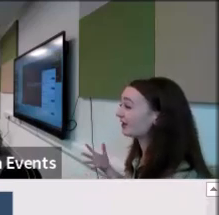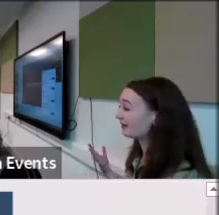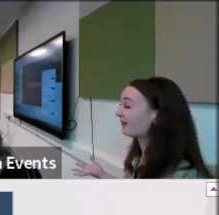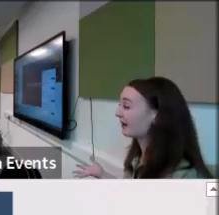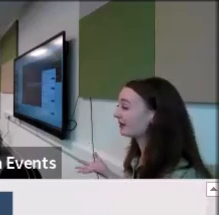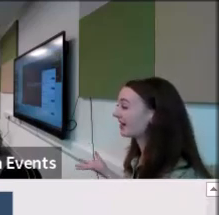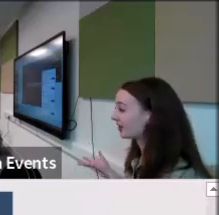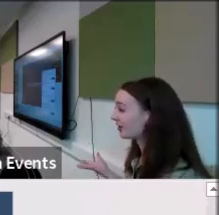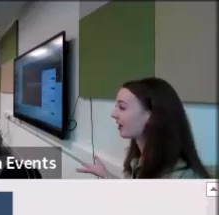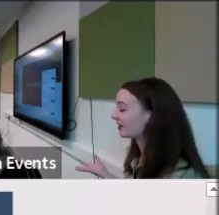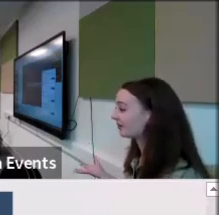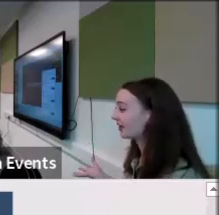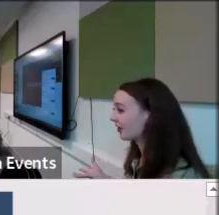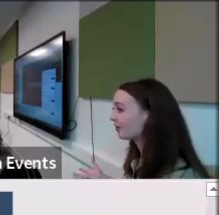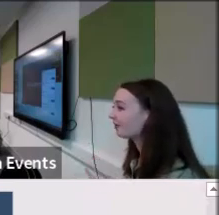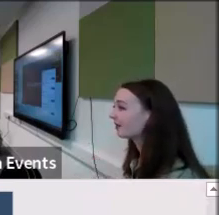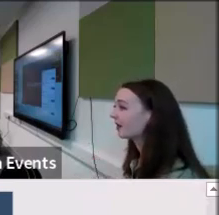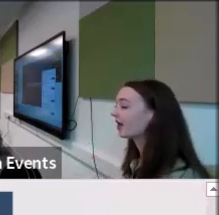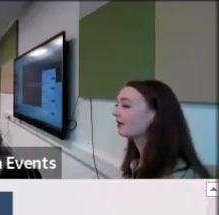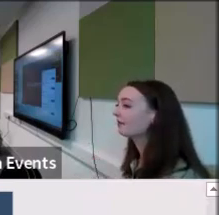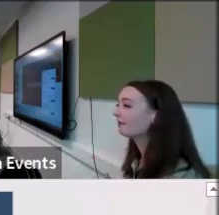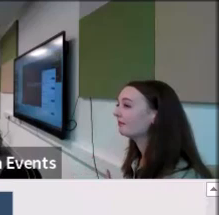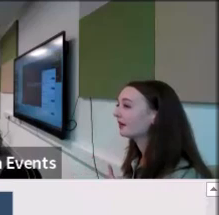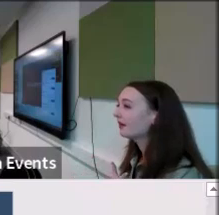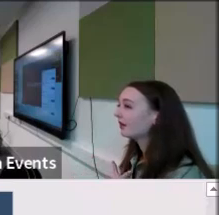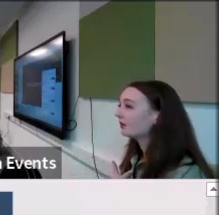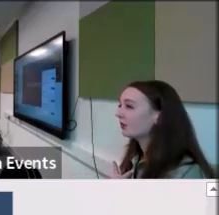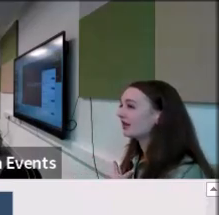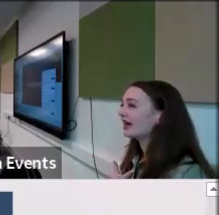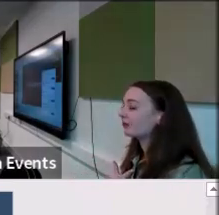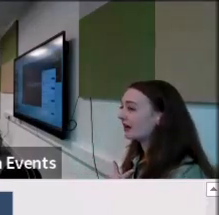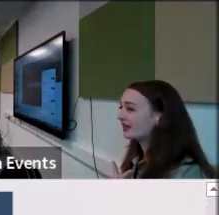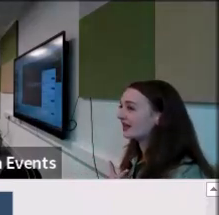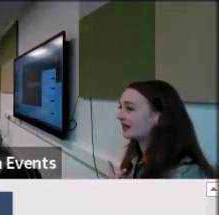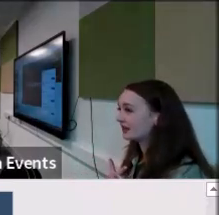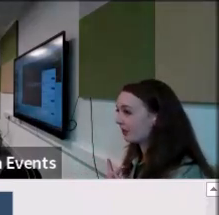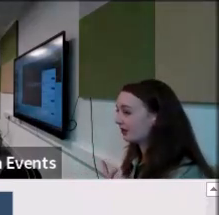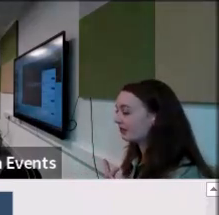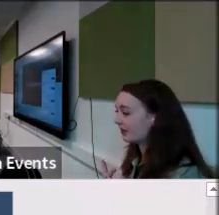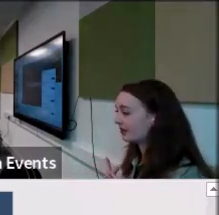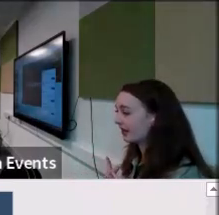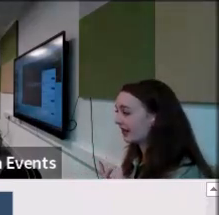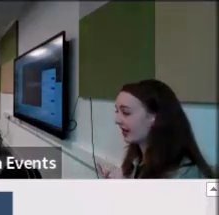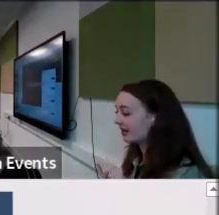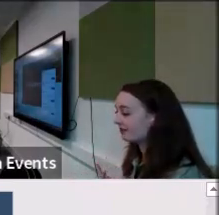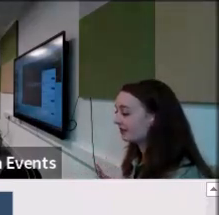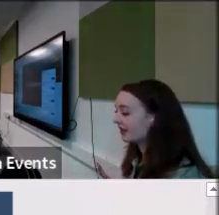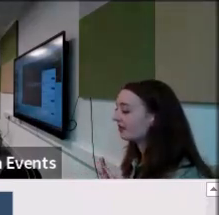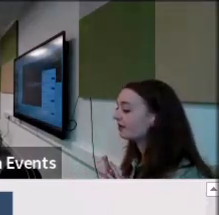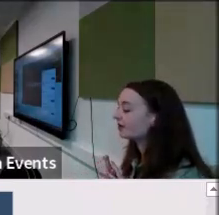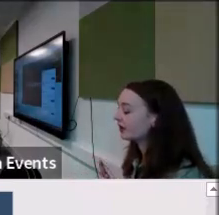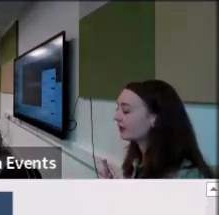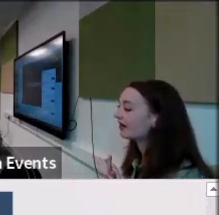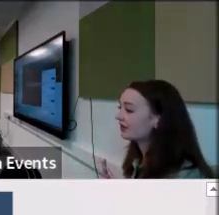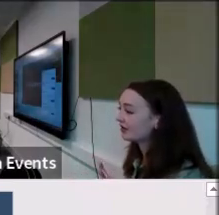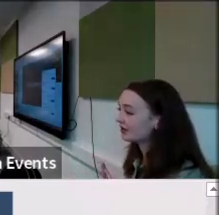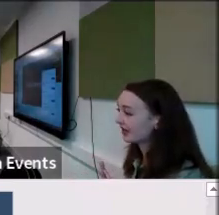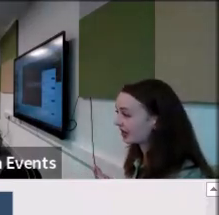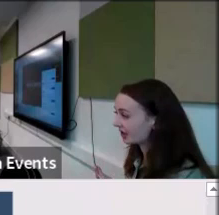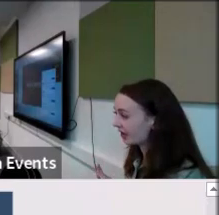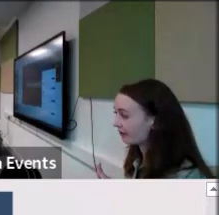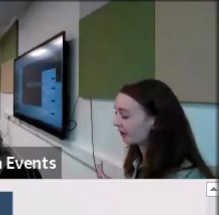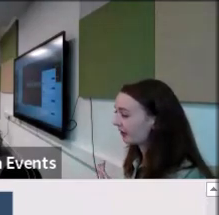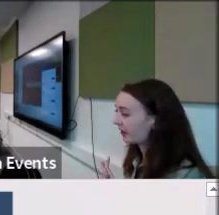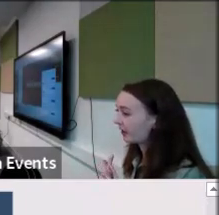I do need my power chair to do parts of my job. But yeah, the waiting lists are months and months at a time. If you do have an